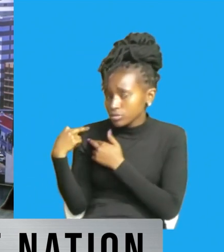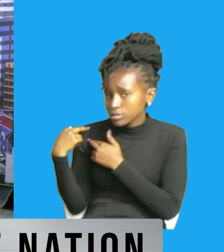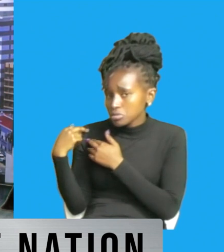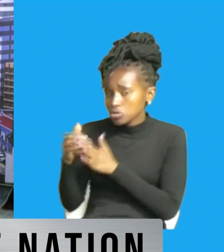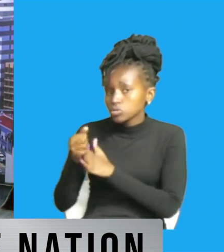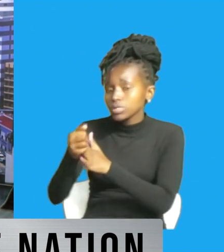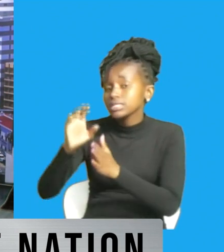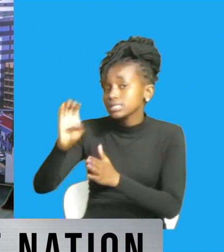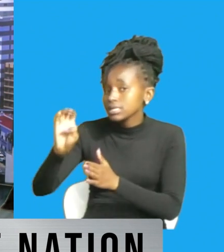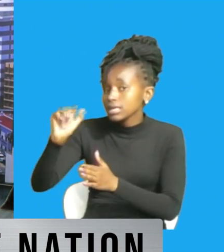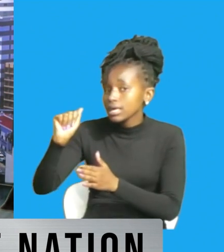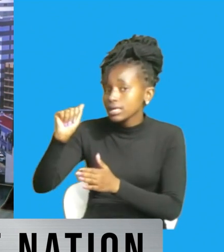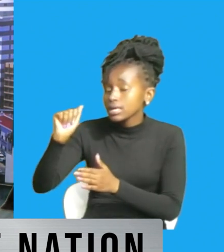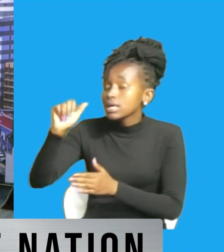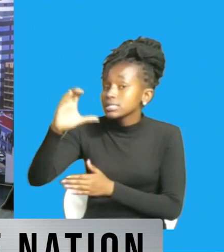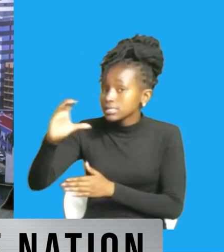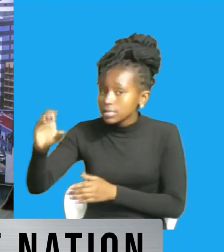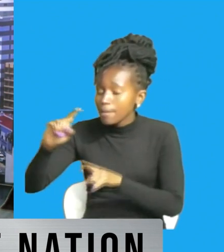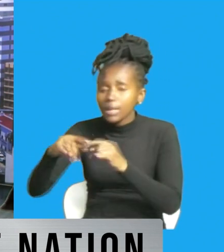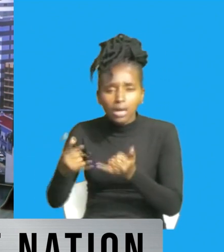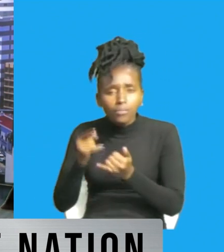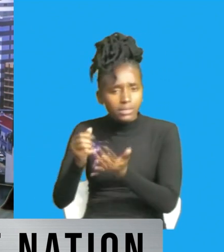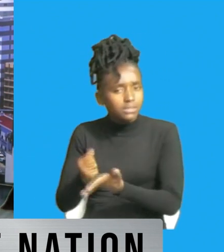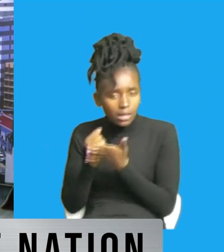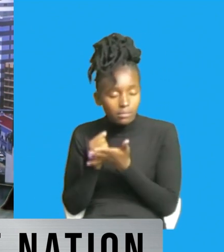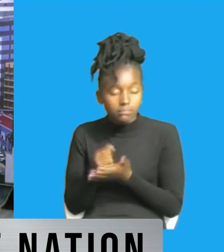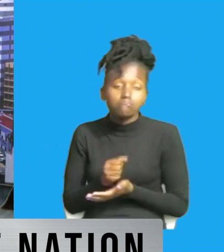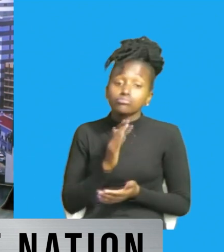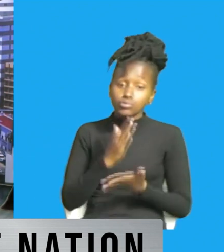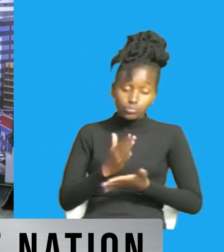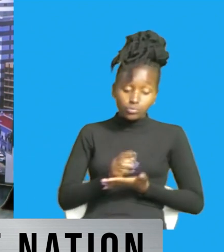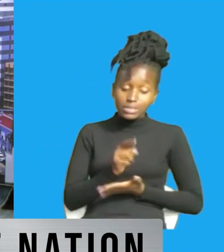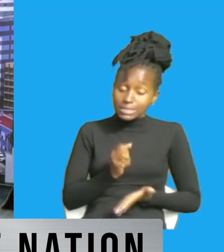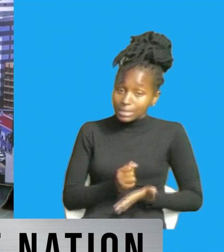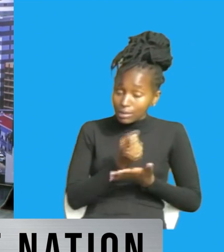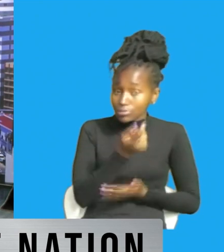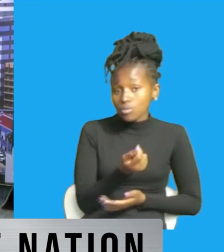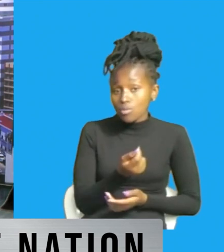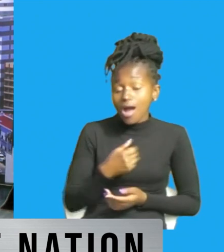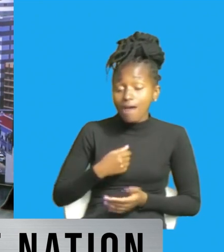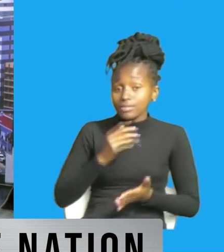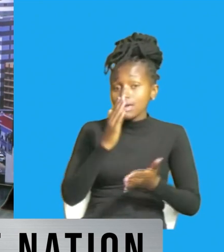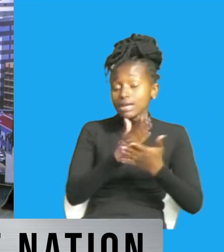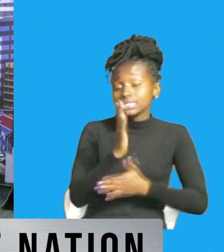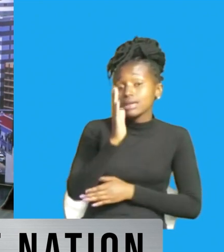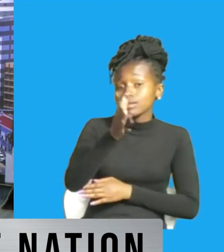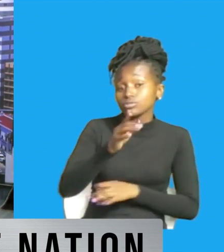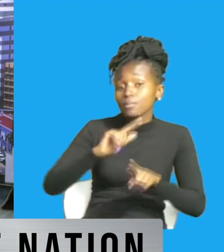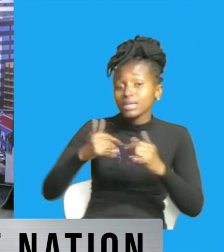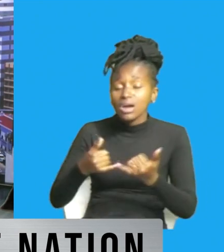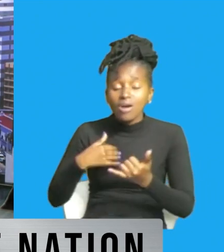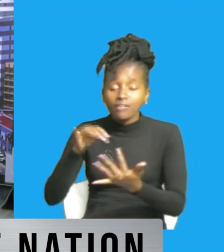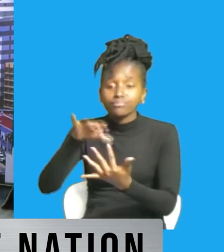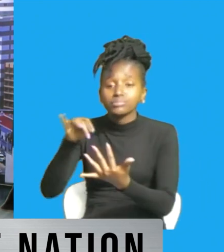direction? That's a move in the right direction, but appointments are appointments in this country. We have had appointments since 1963. Na saa